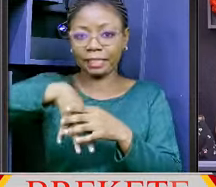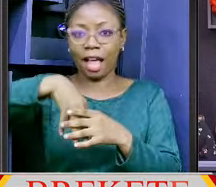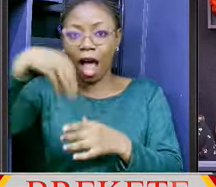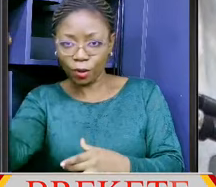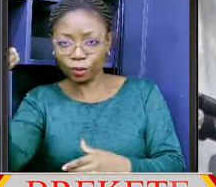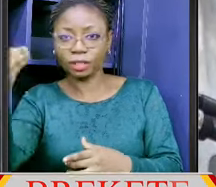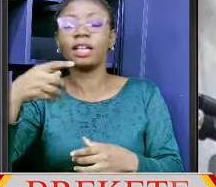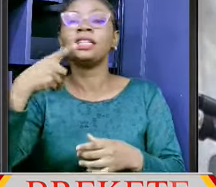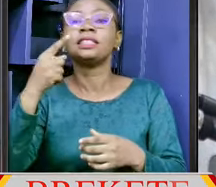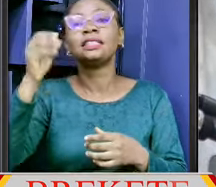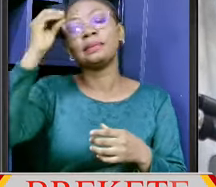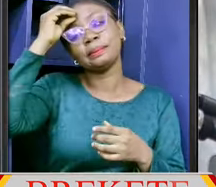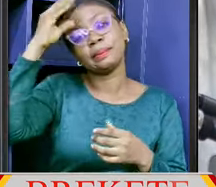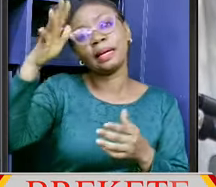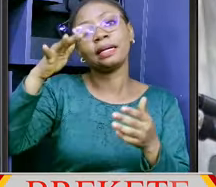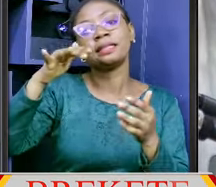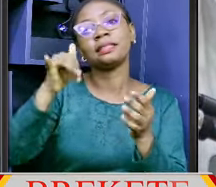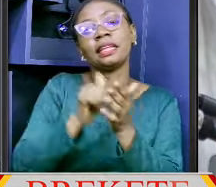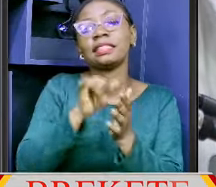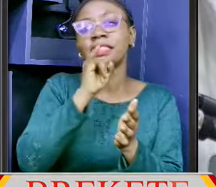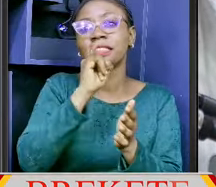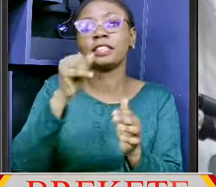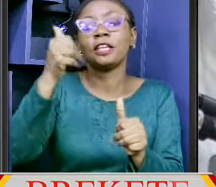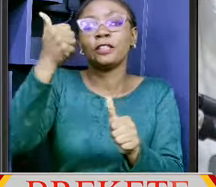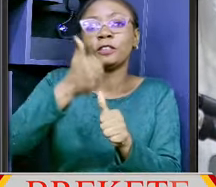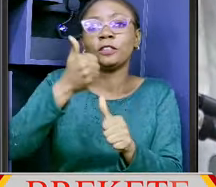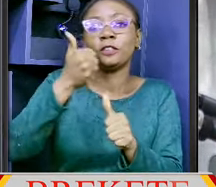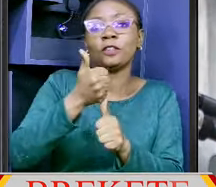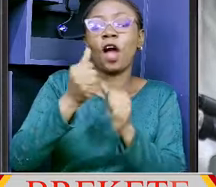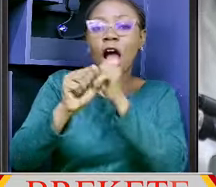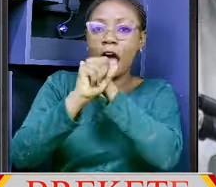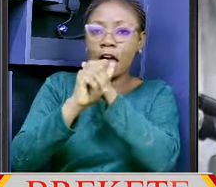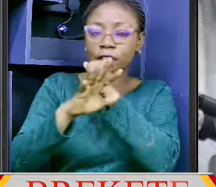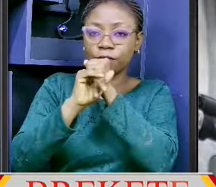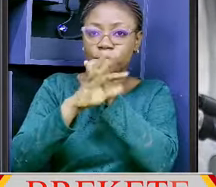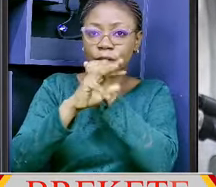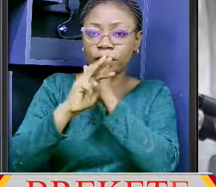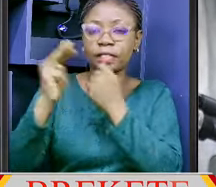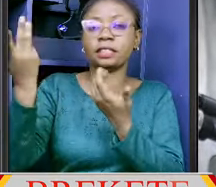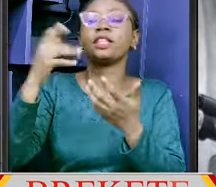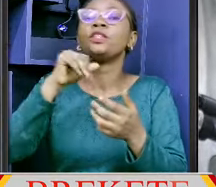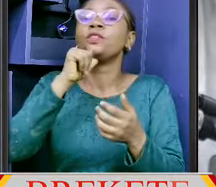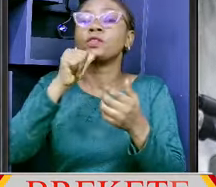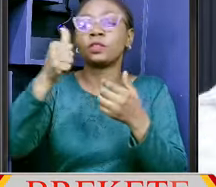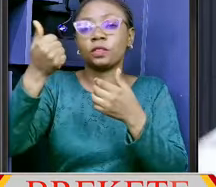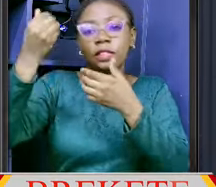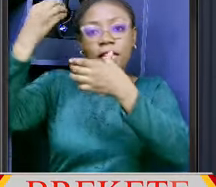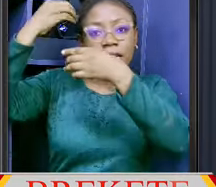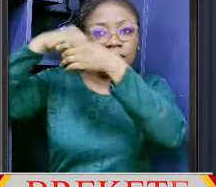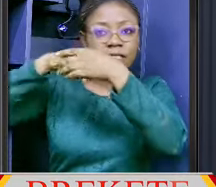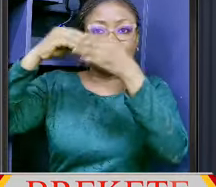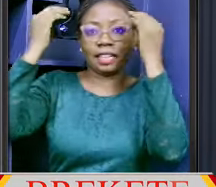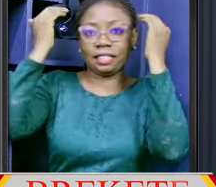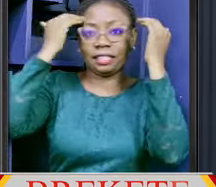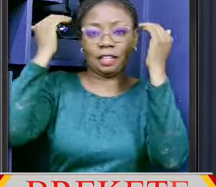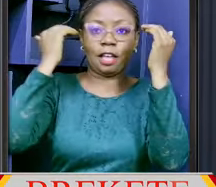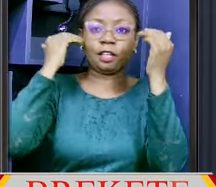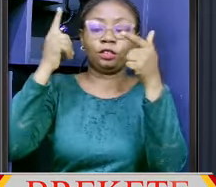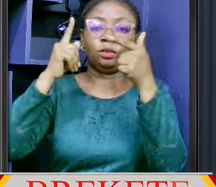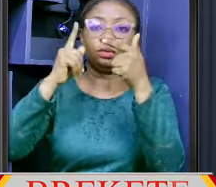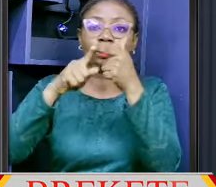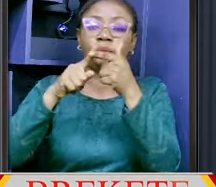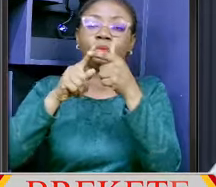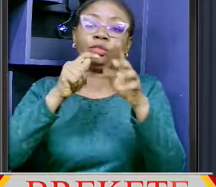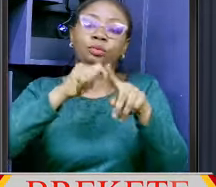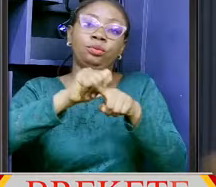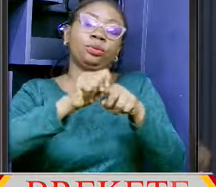man with senior advocateship no enter in head where he go maltreat people. Not